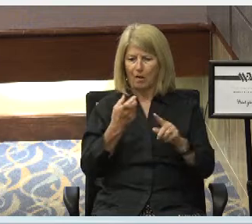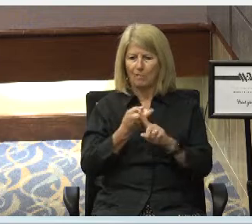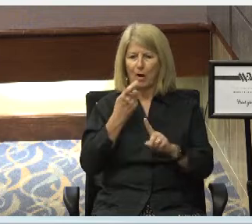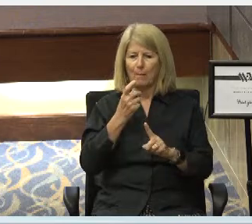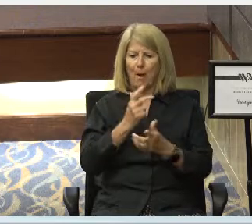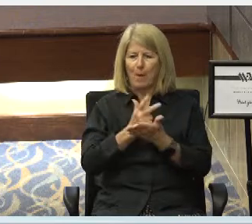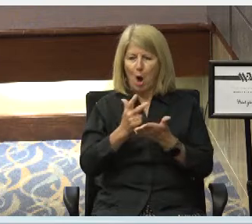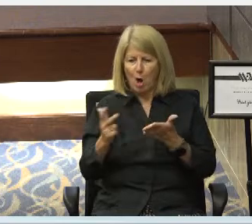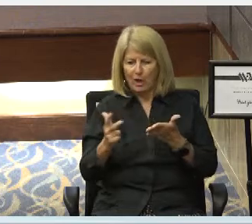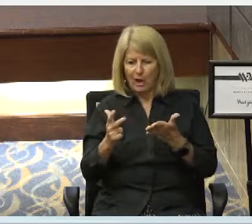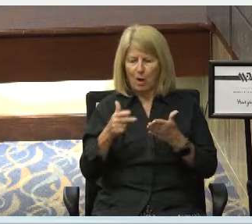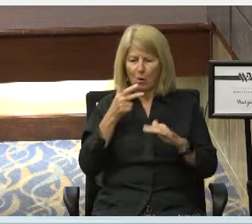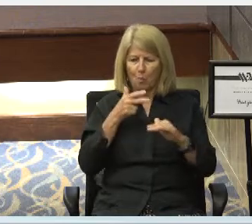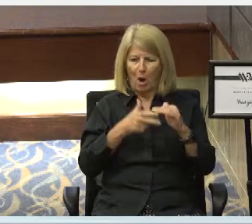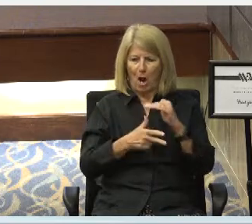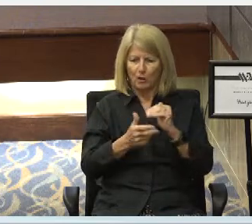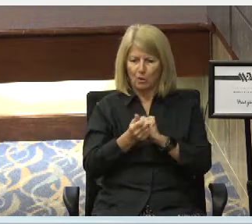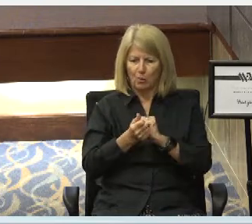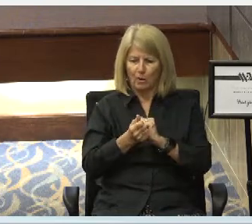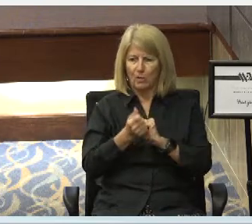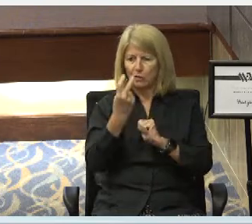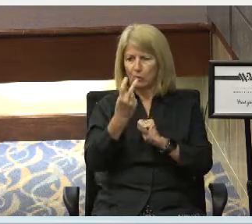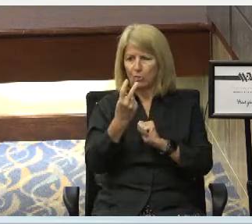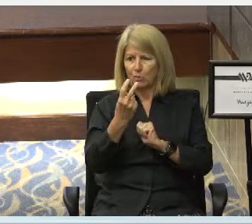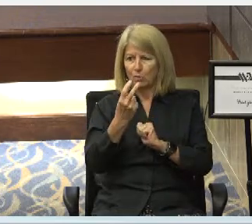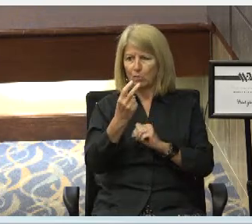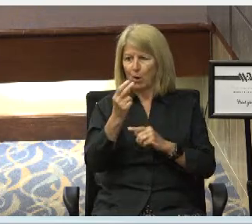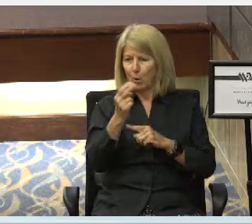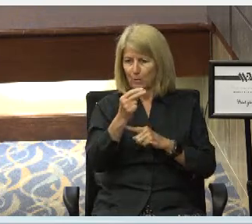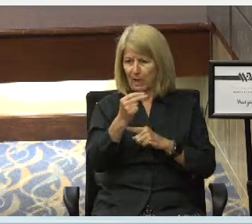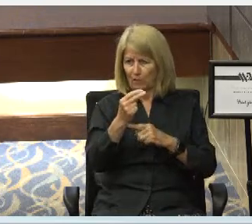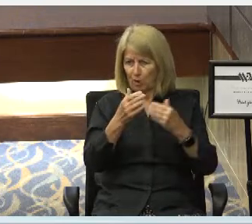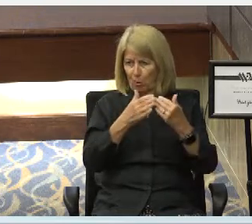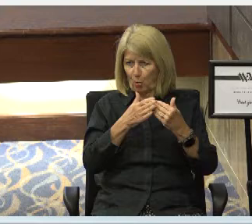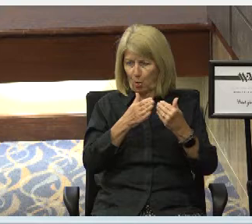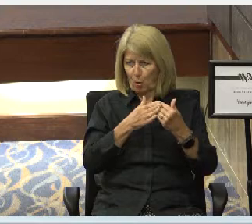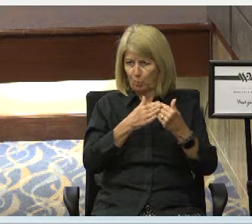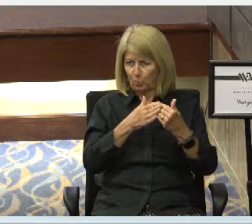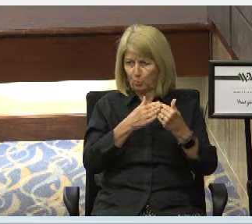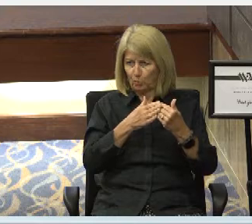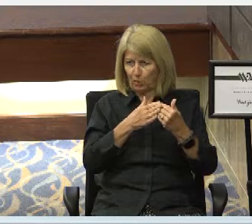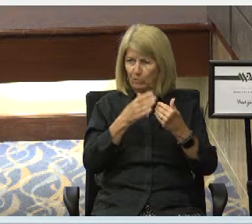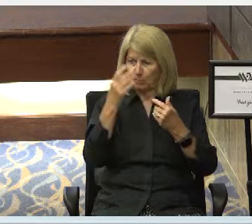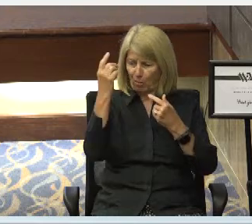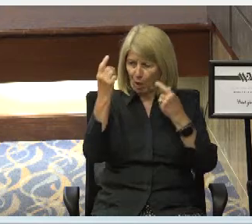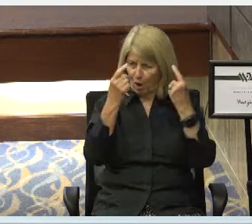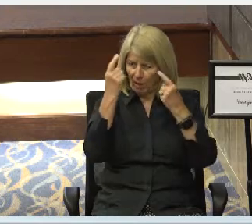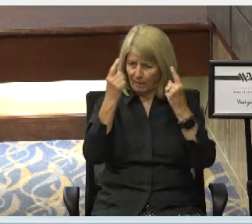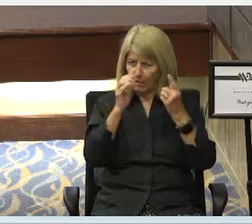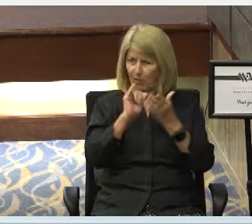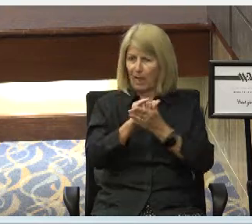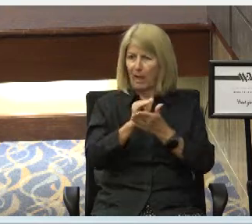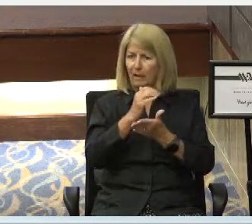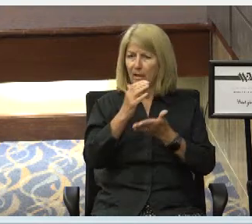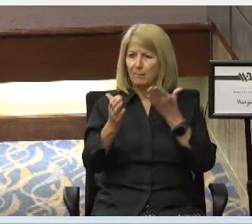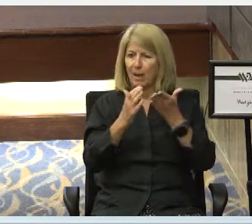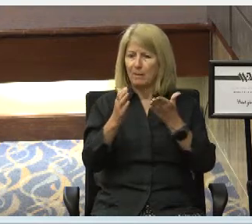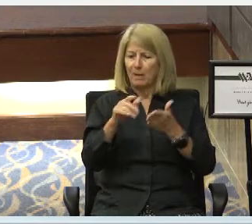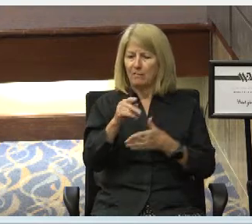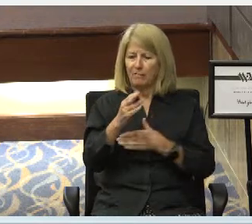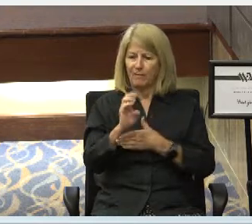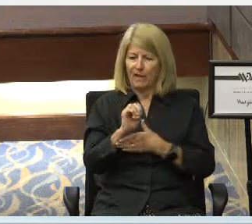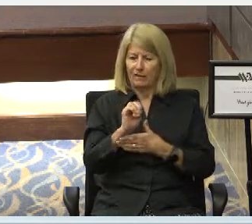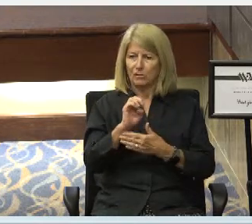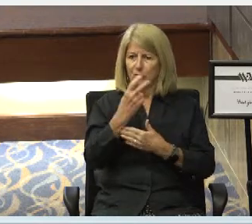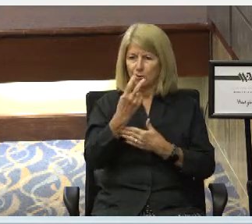garage. And with 2 hotels in close proximity here, there was some thought that perhaps this use at phase 2 might change